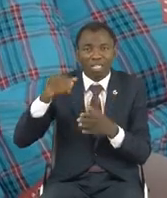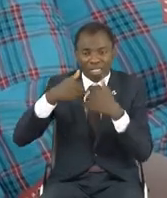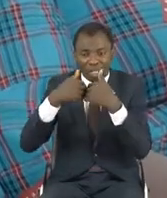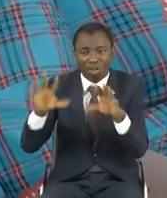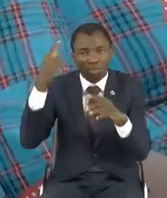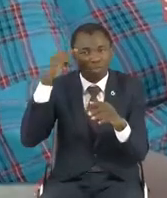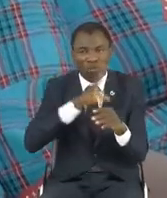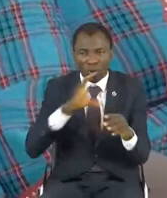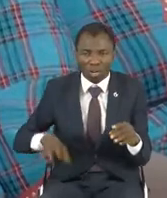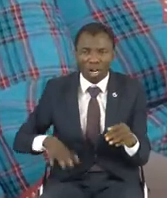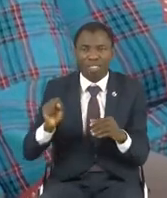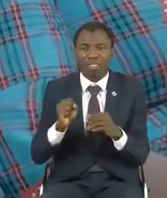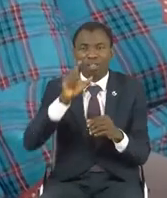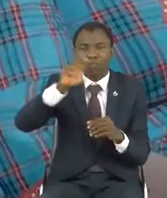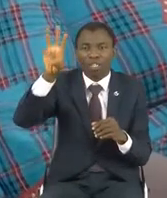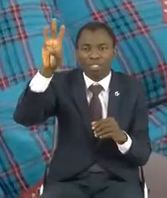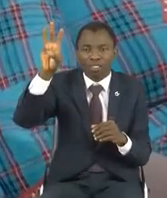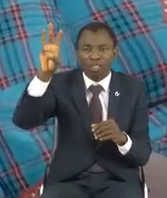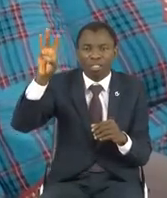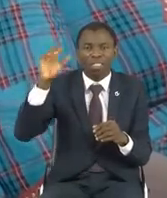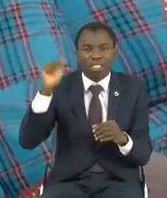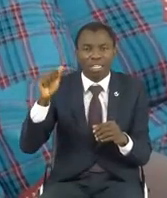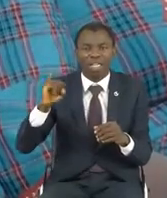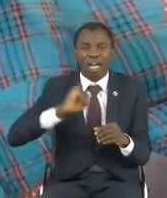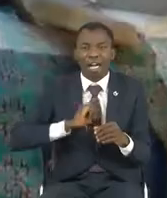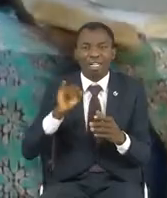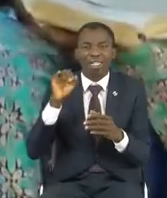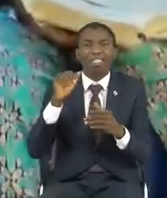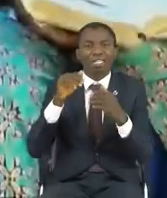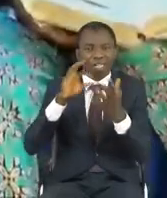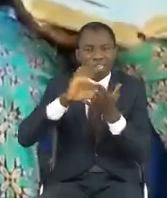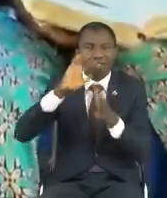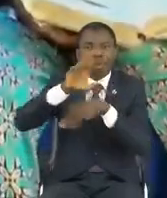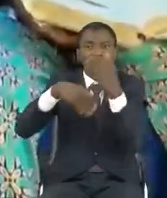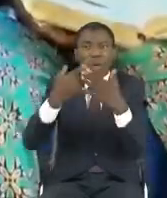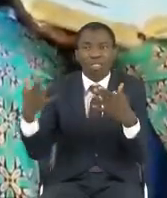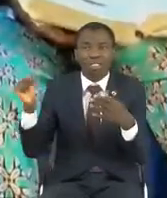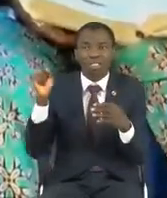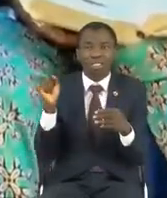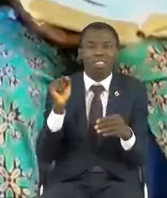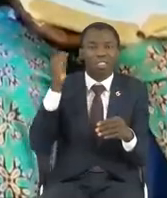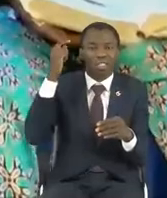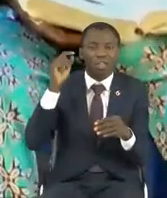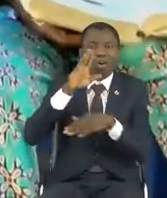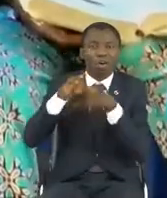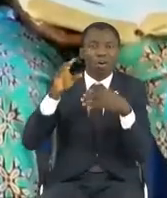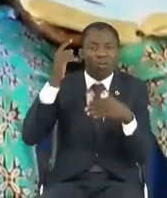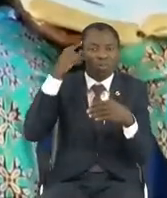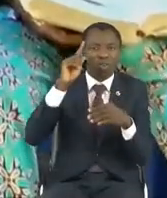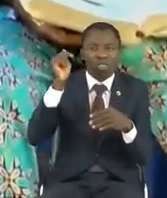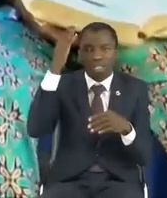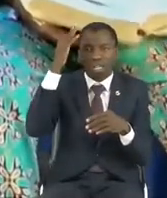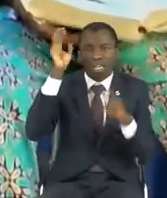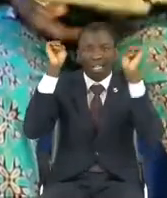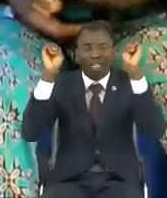doubtless, I count all things but loss for the excellency of the knowledge of